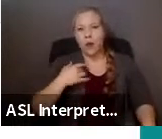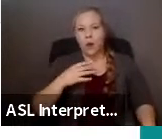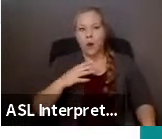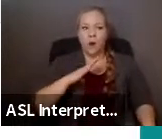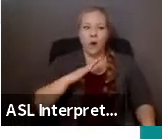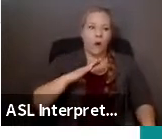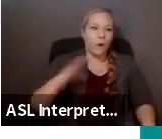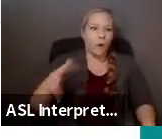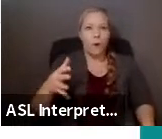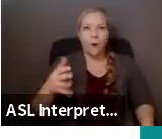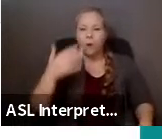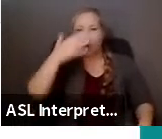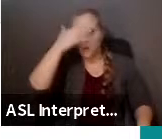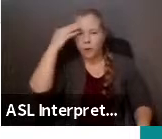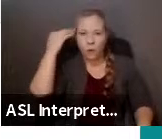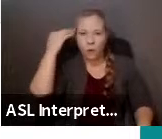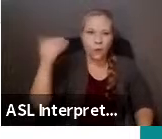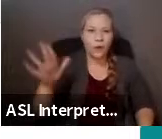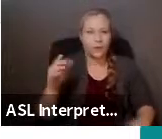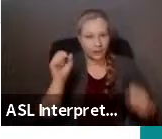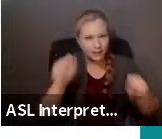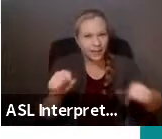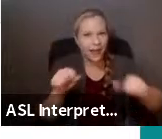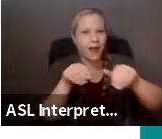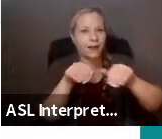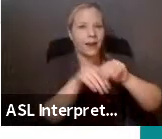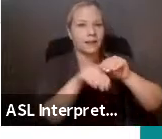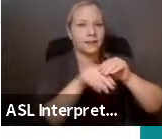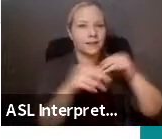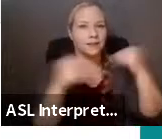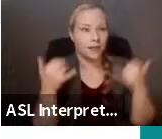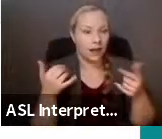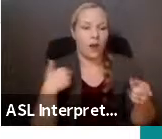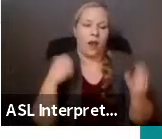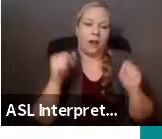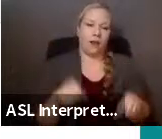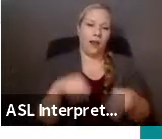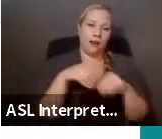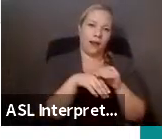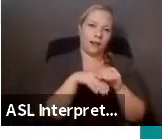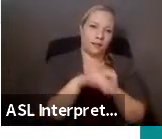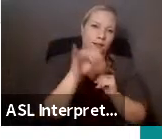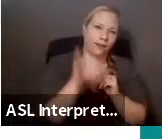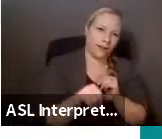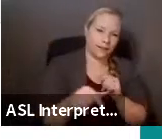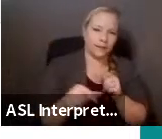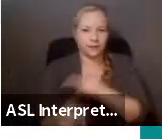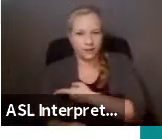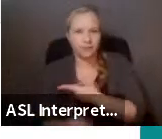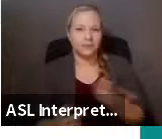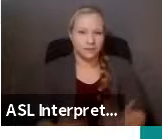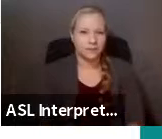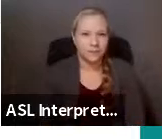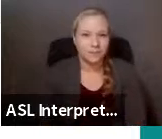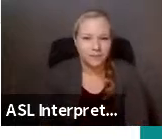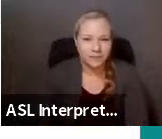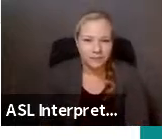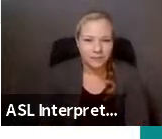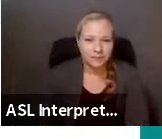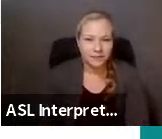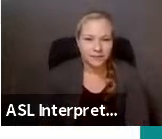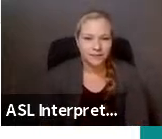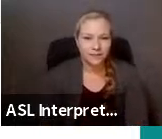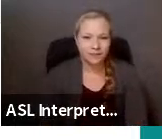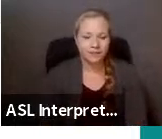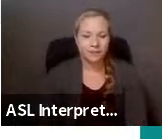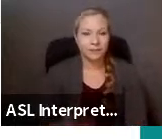access many of the destinations within the study area. So I'll stop there. Are there